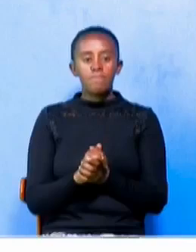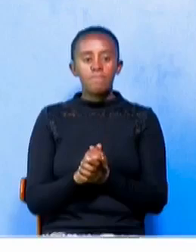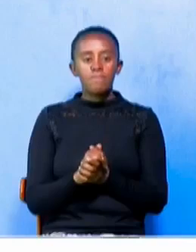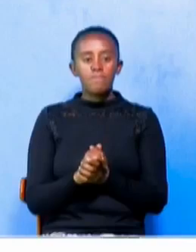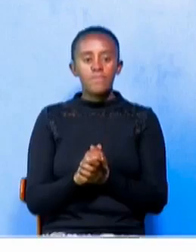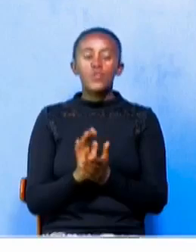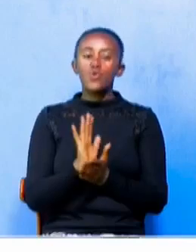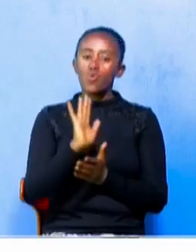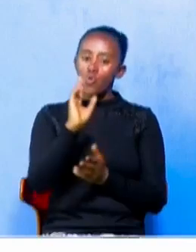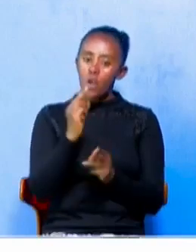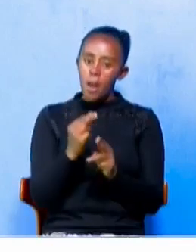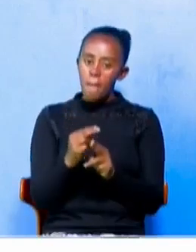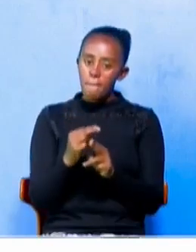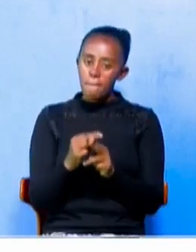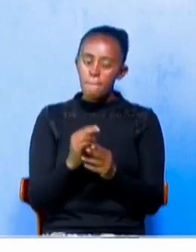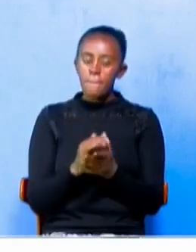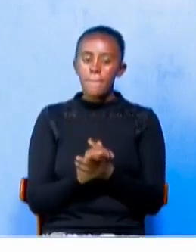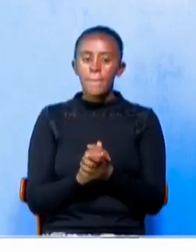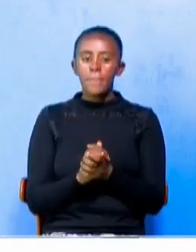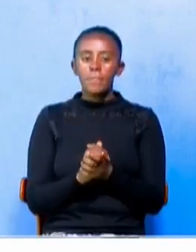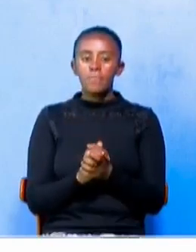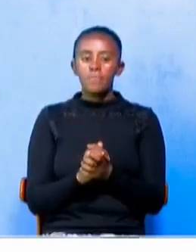your name?